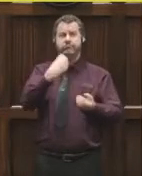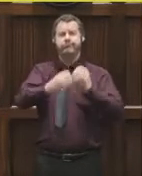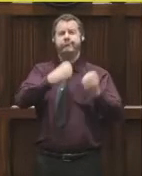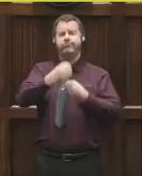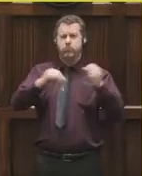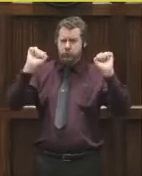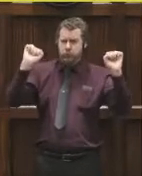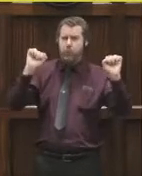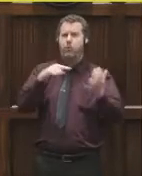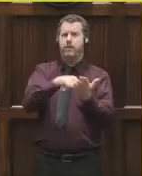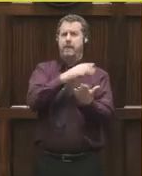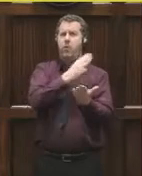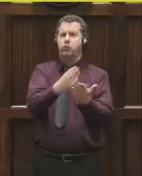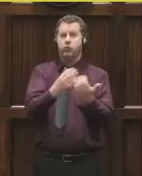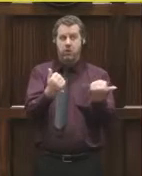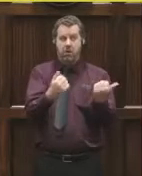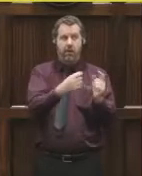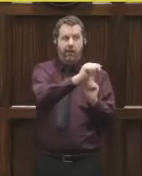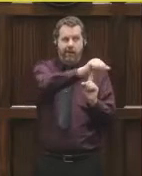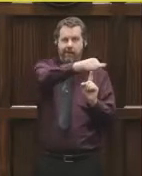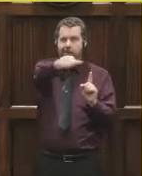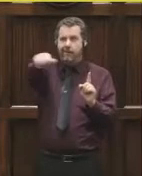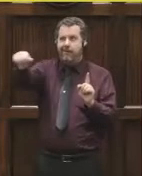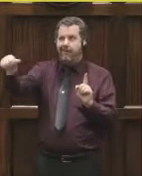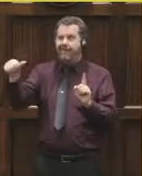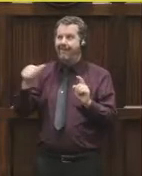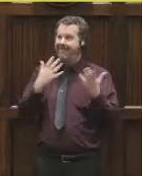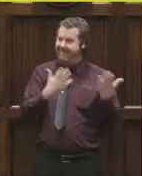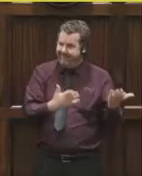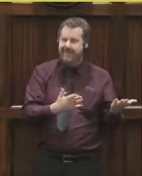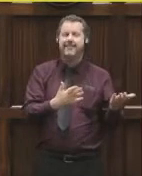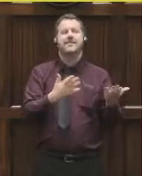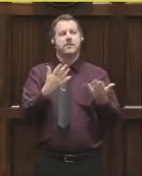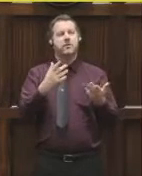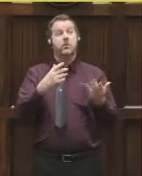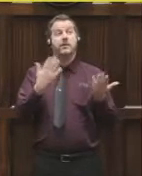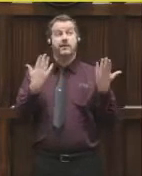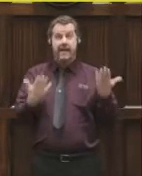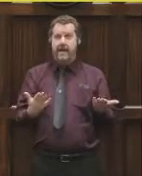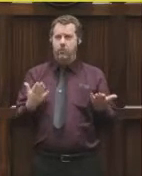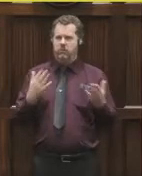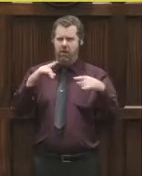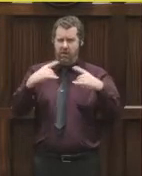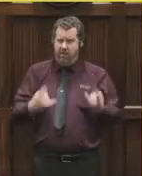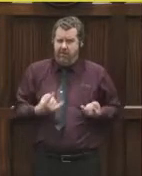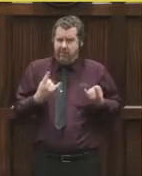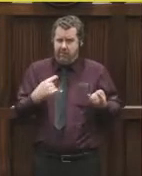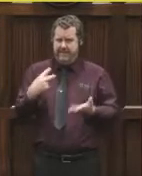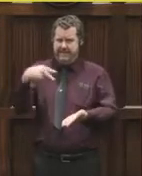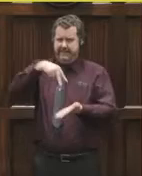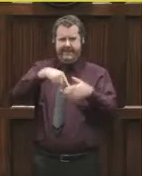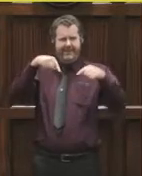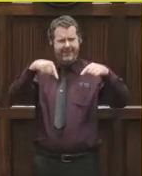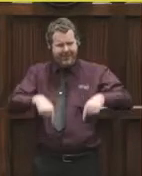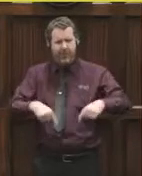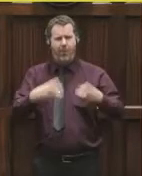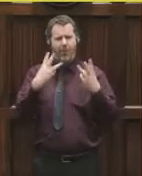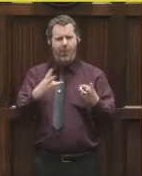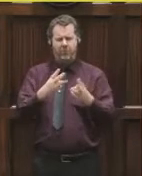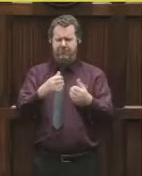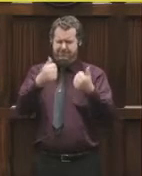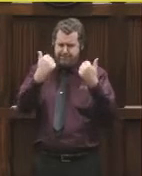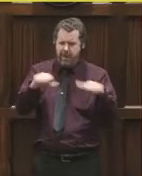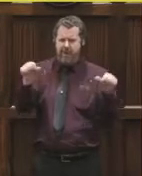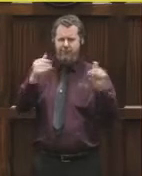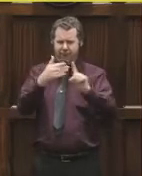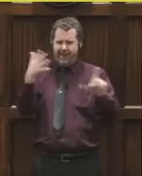it. So it is a privilege for me to stand in this House today and speak to the bill which seeks to make that recognition a reality.